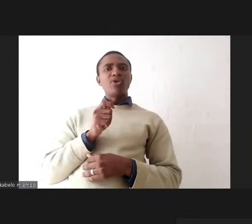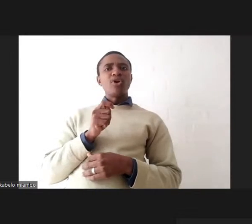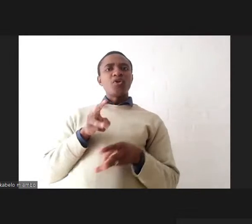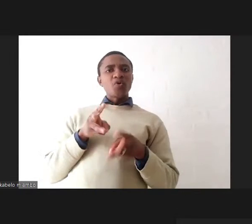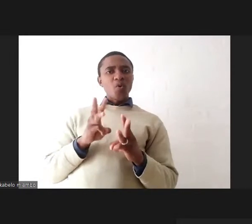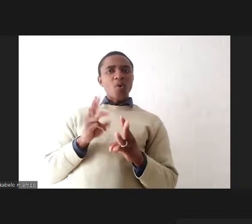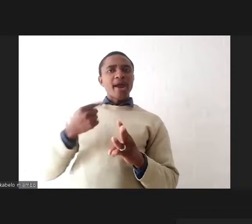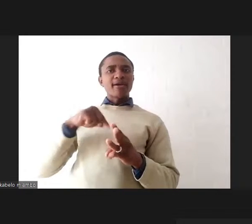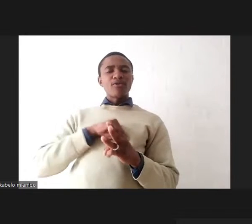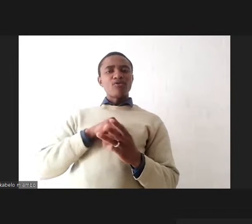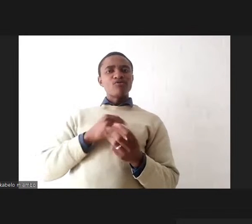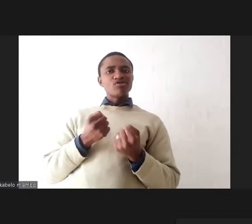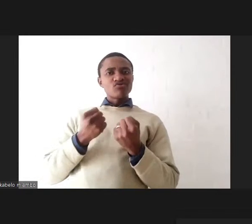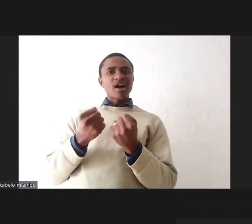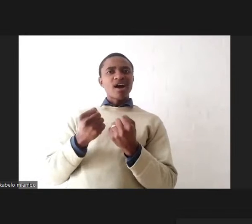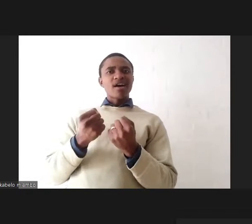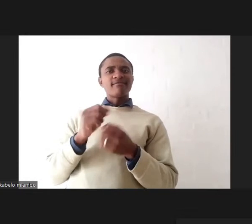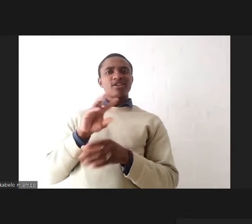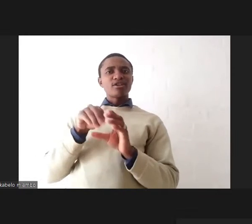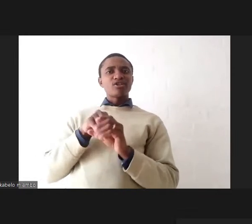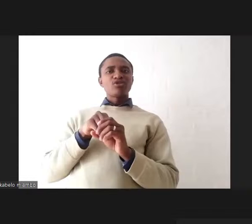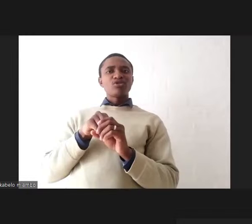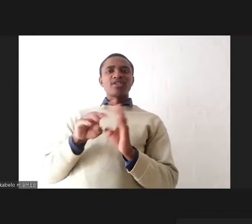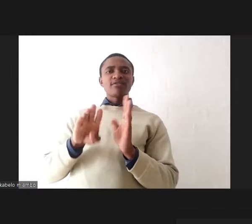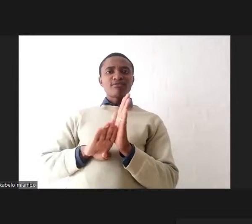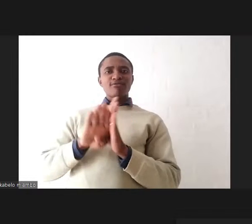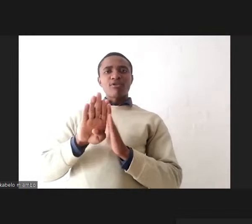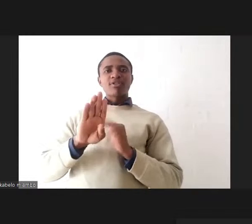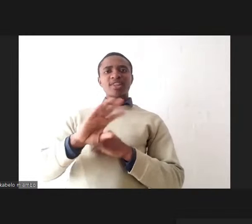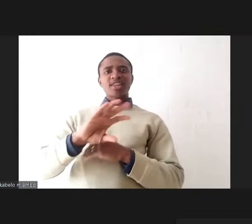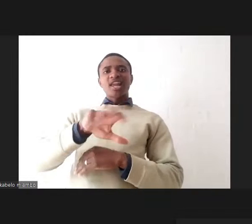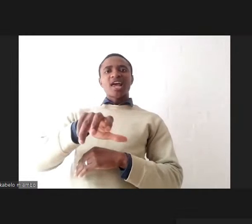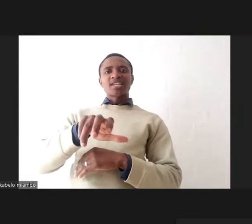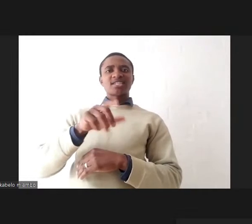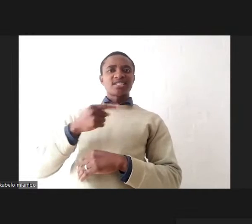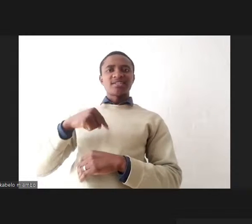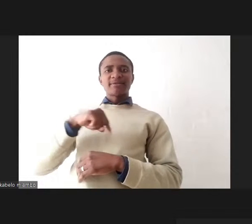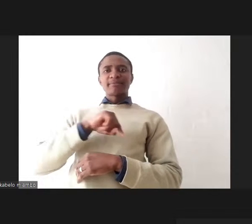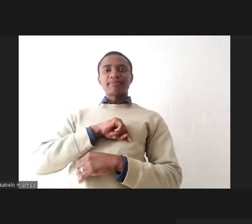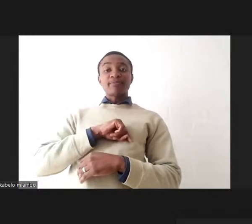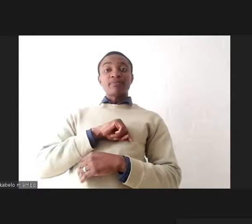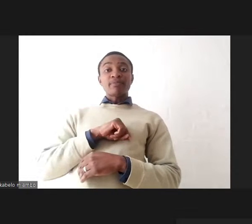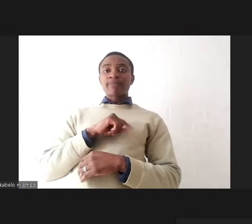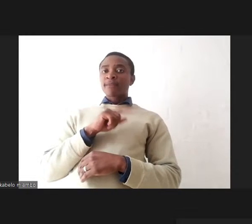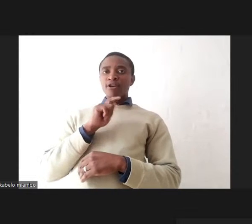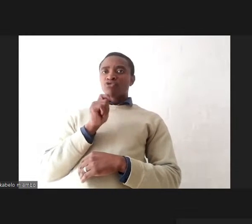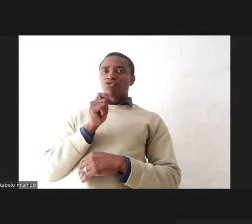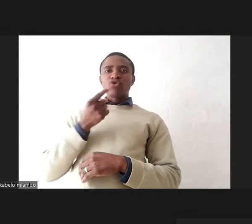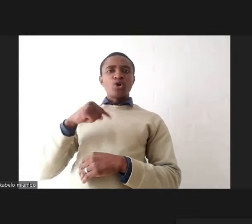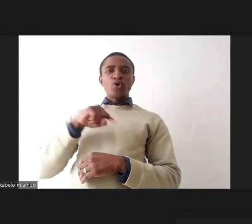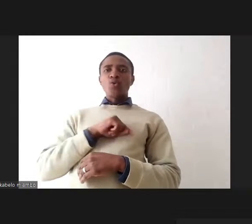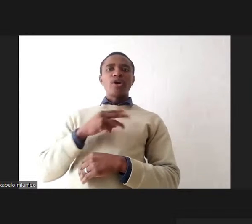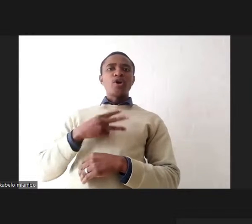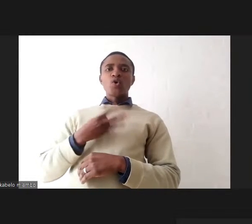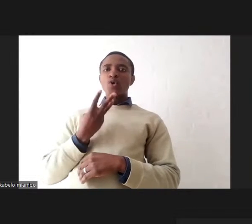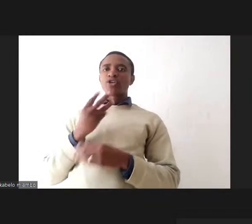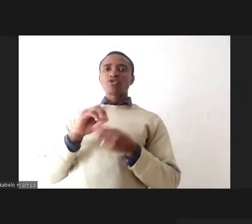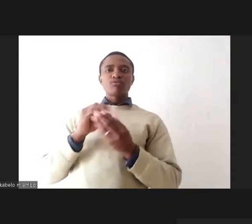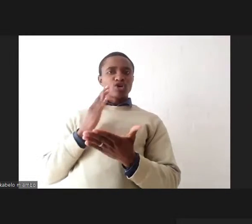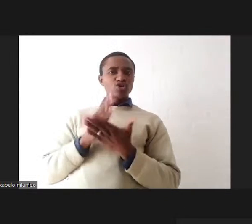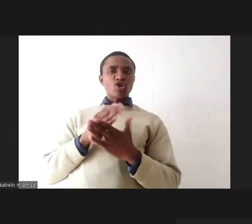inclusive growth in our sector. And of course, we just wish to make sure that our farmers